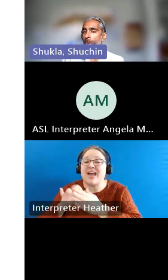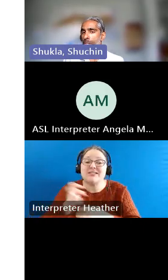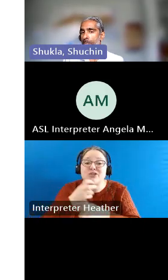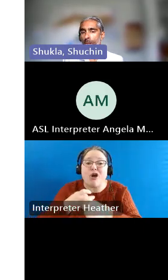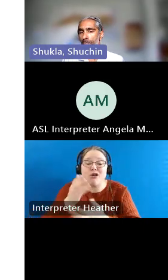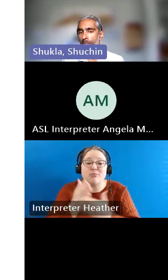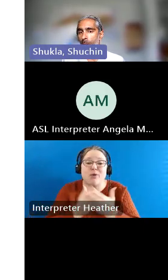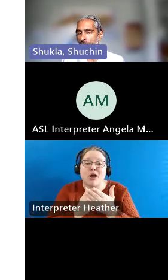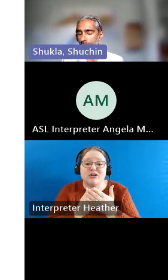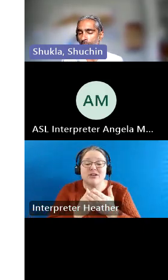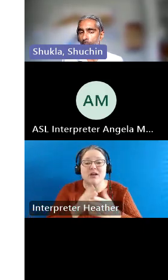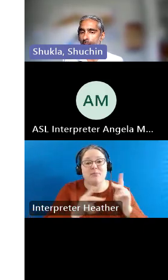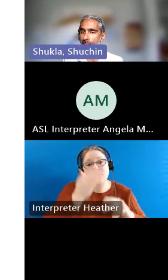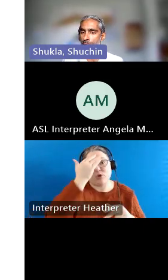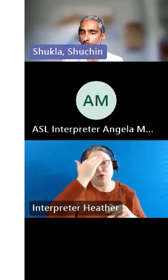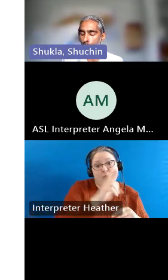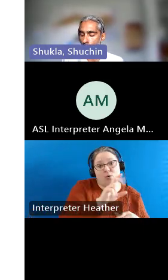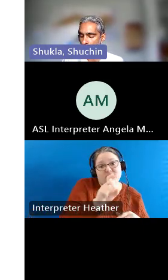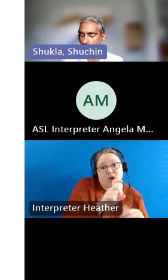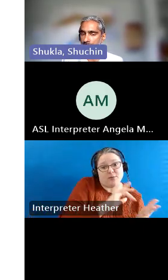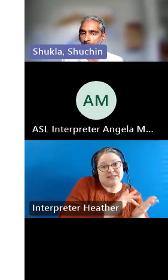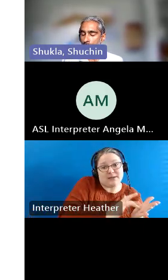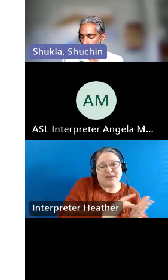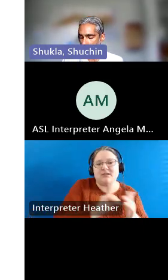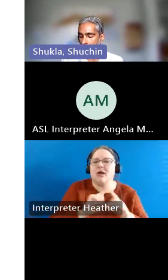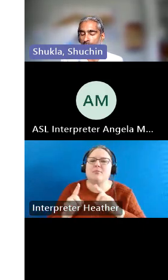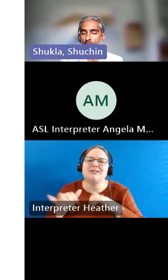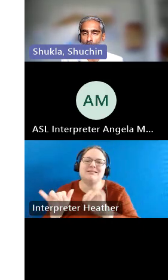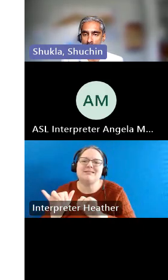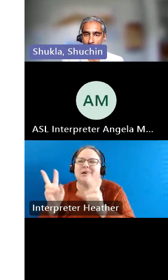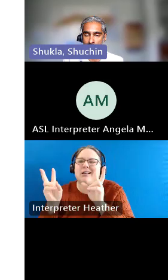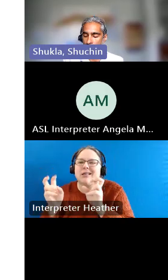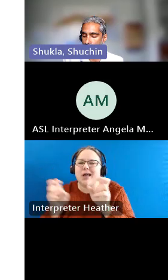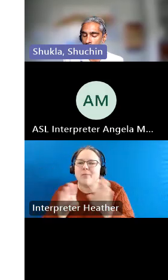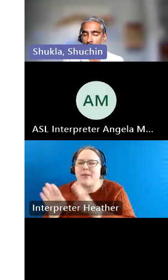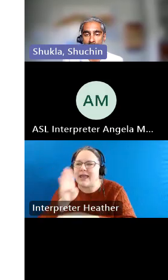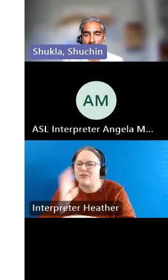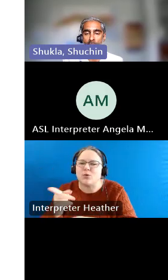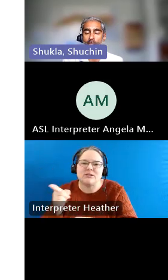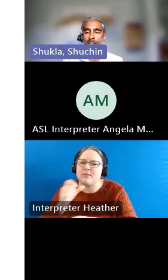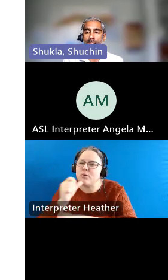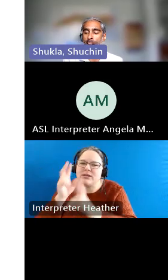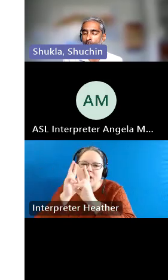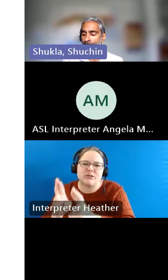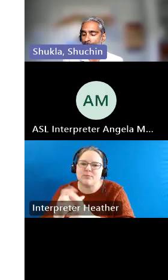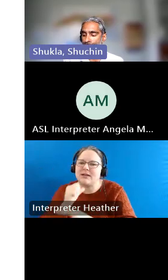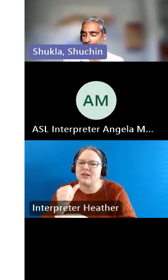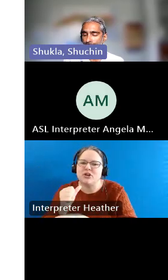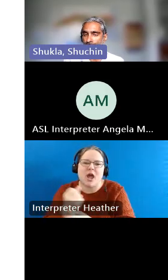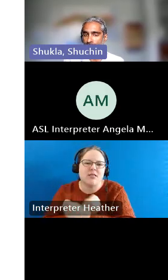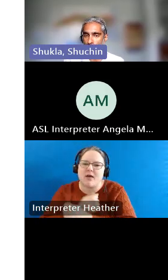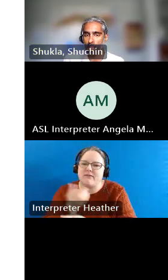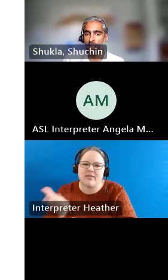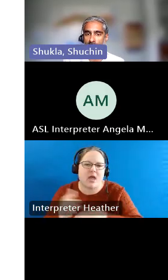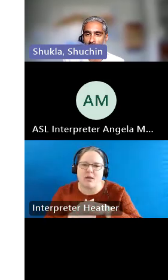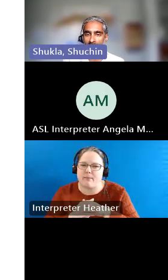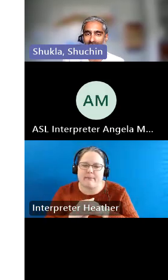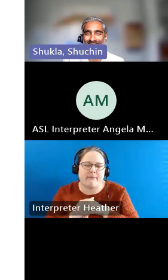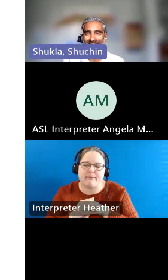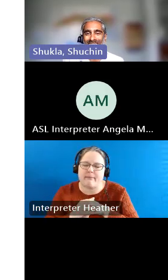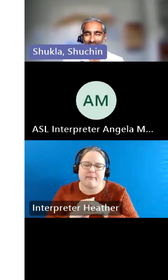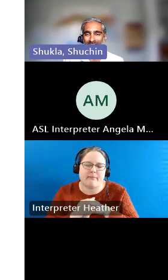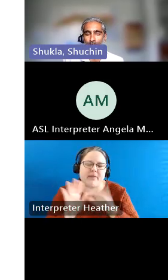to do the pharmacology, but are still, I would say, treating our patients without enough respect and love. And